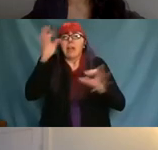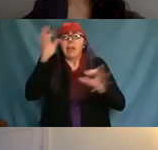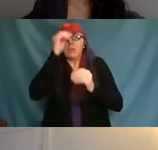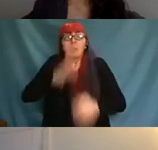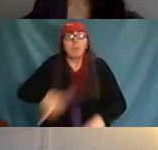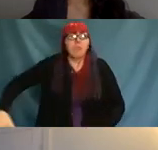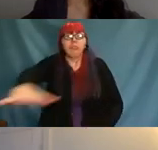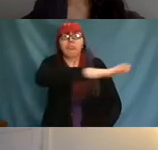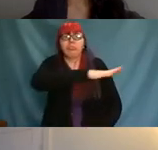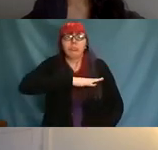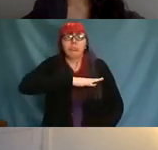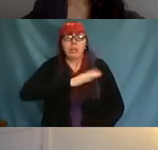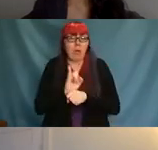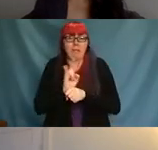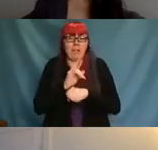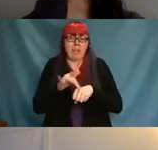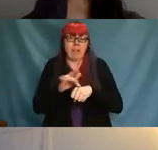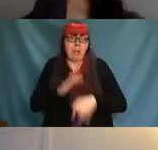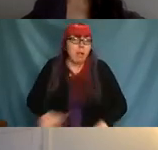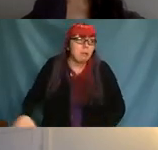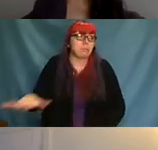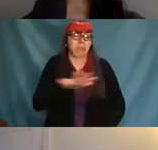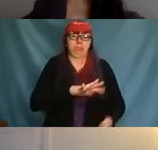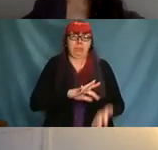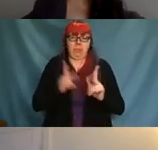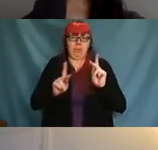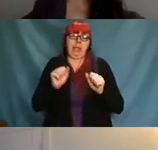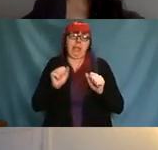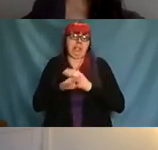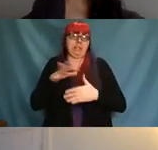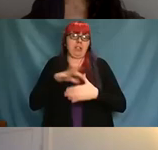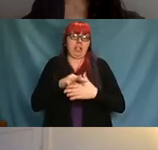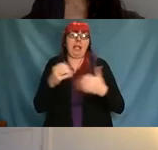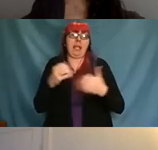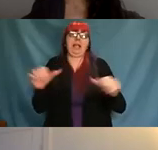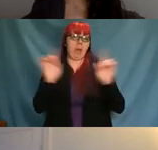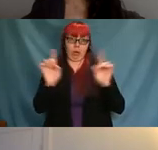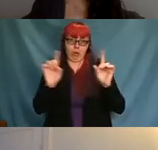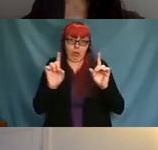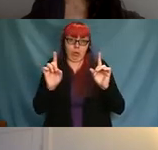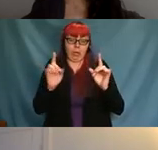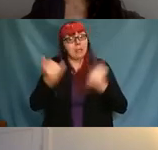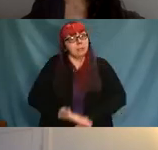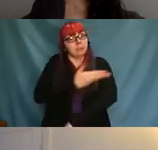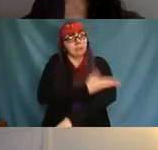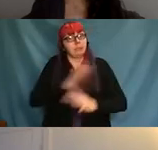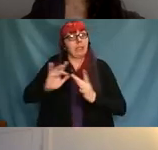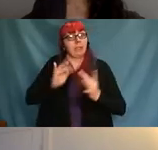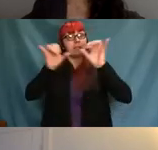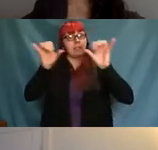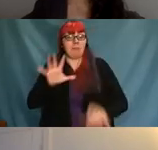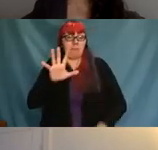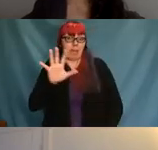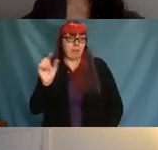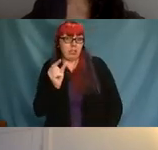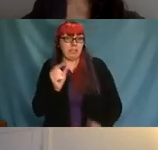Wi-Fi, people can access content all over the place. In addition, the growth of 5G means that lots more content can be